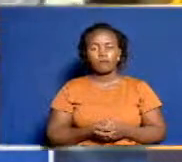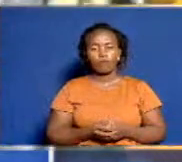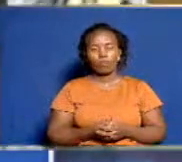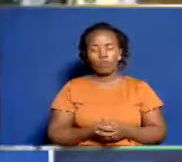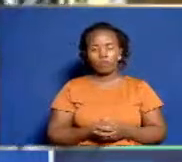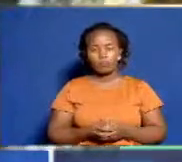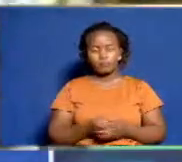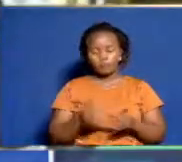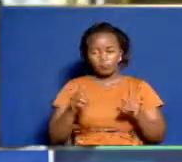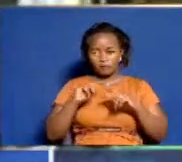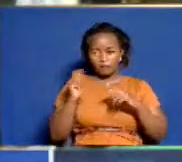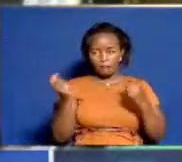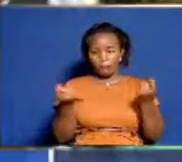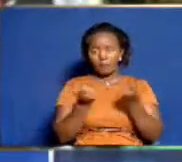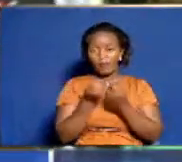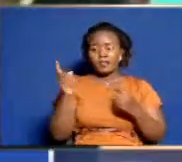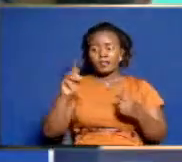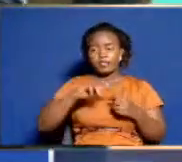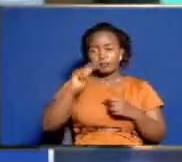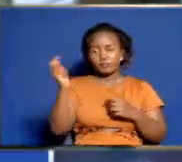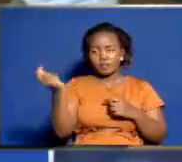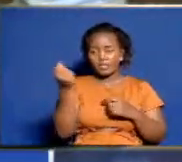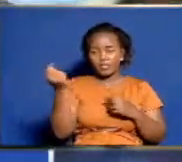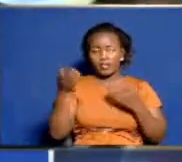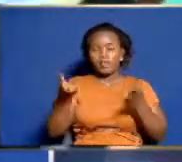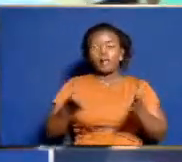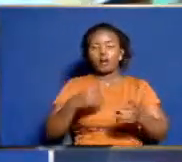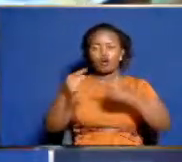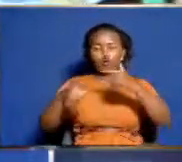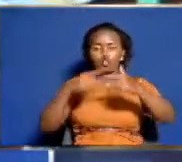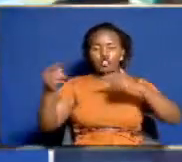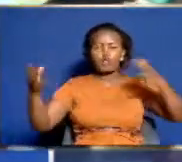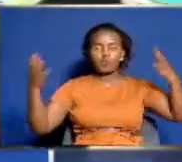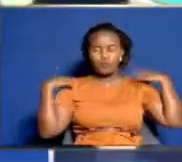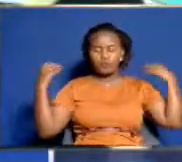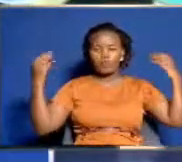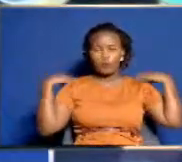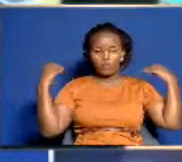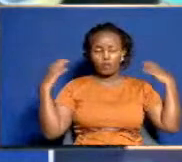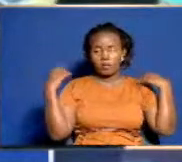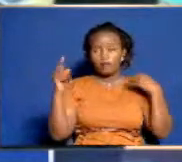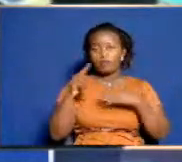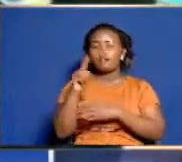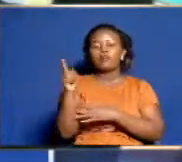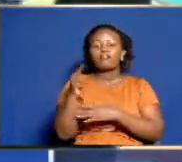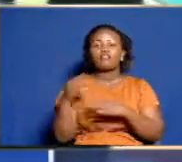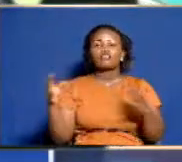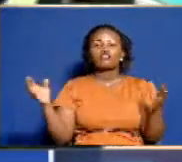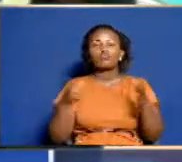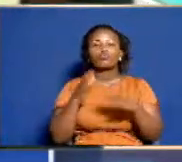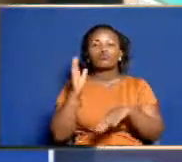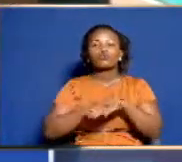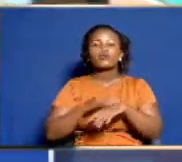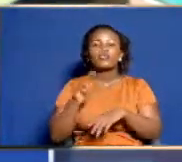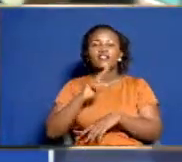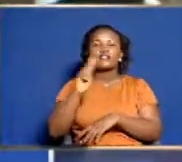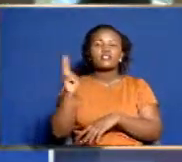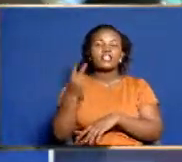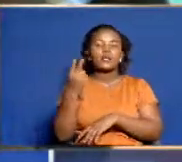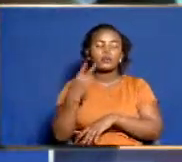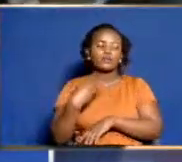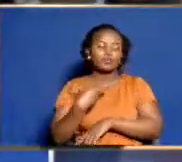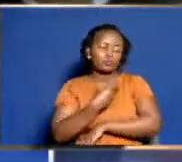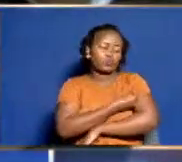Team Kenya athletes currently in bubble camps at the Kasarani Stadium are the first batch of athletes to receive the second dose of the